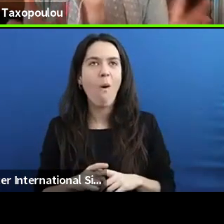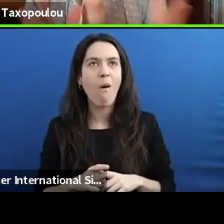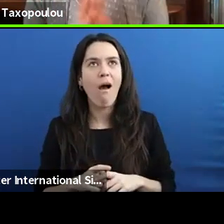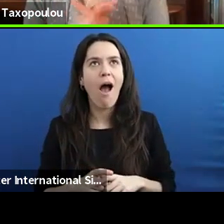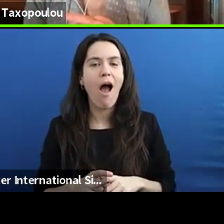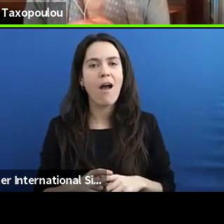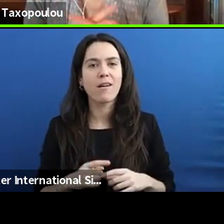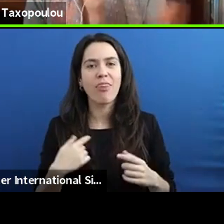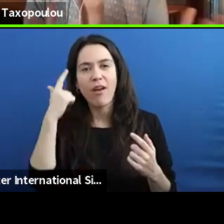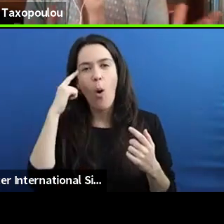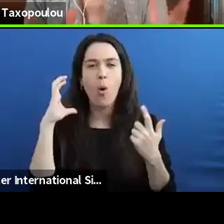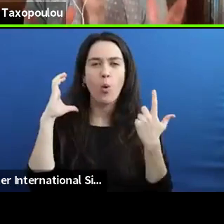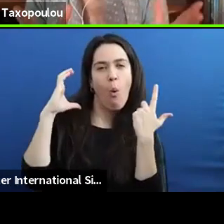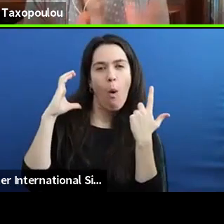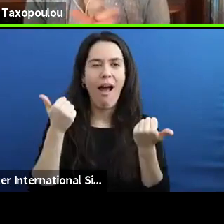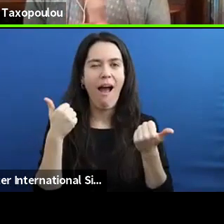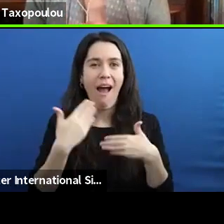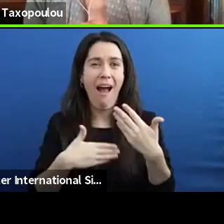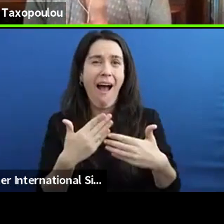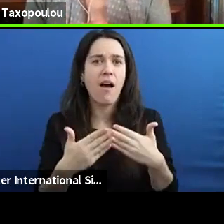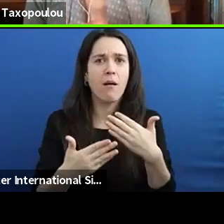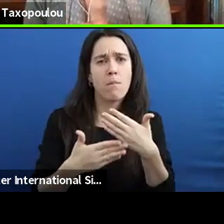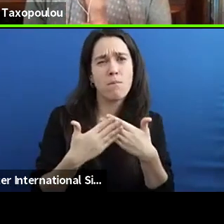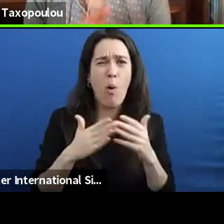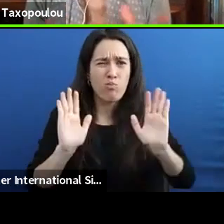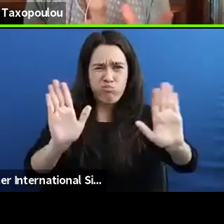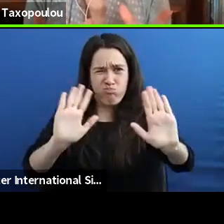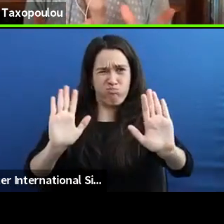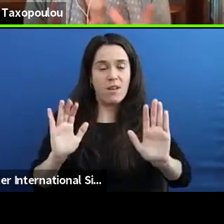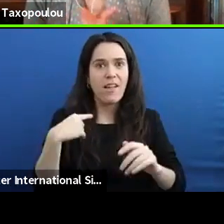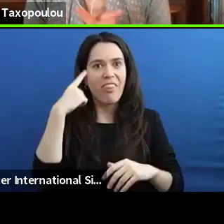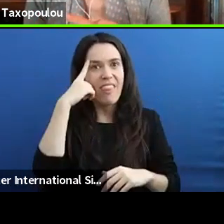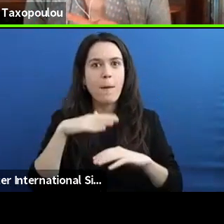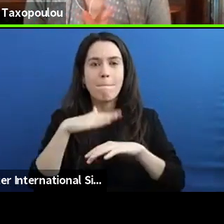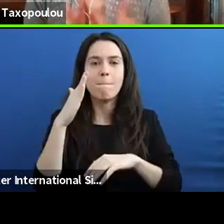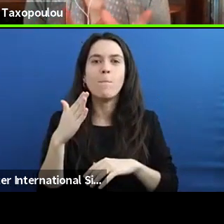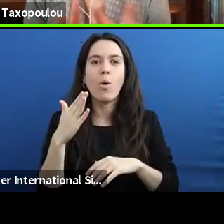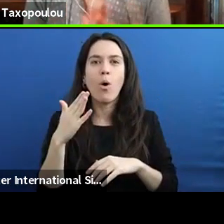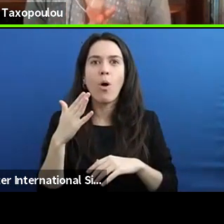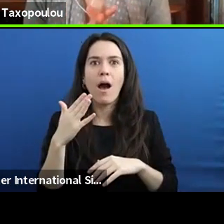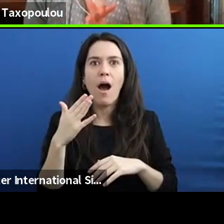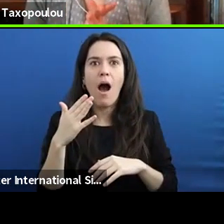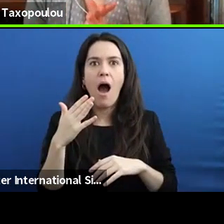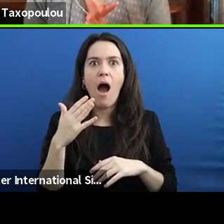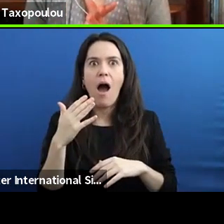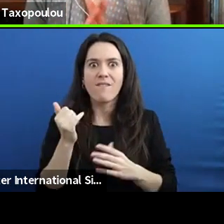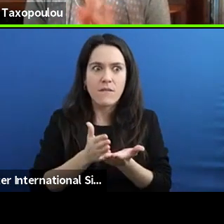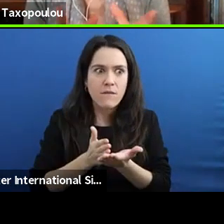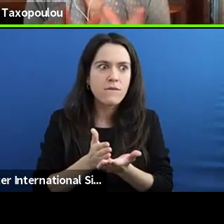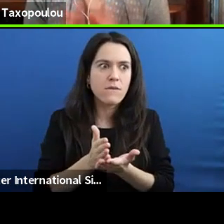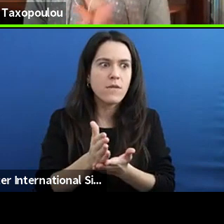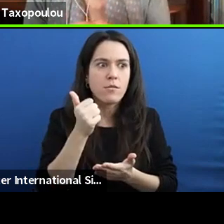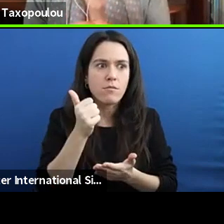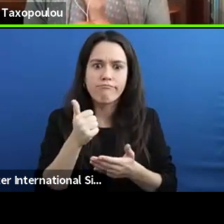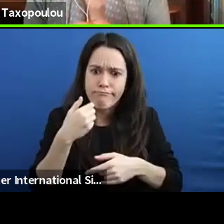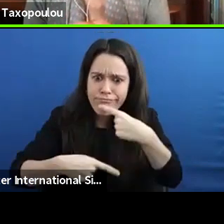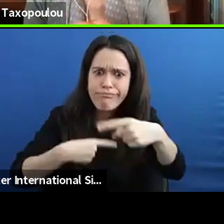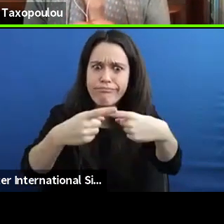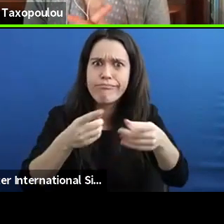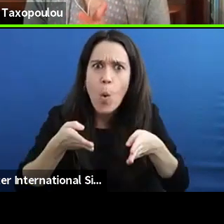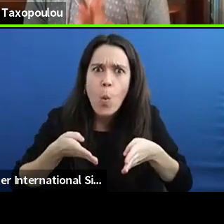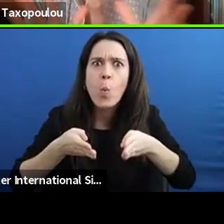might look like it's a response to a trend. But at the same time, you can see that there is a wave of artists and